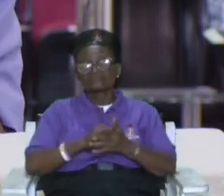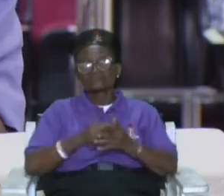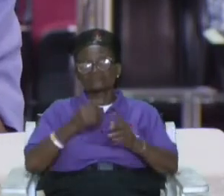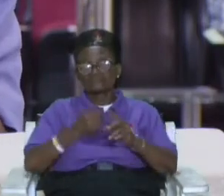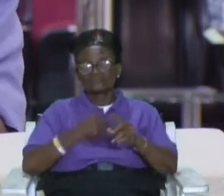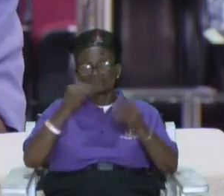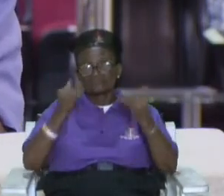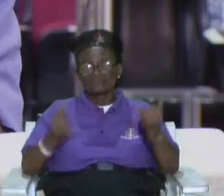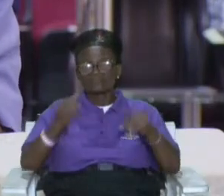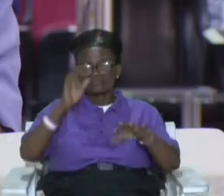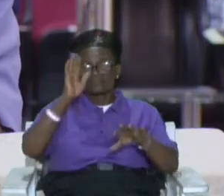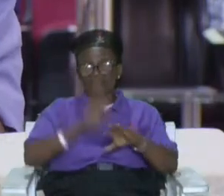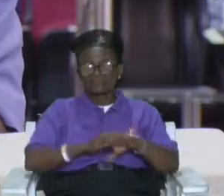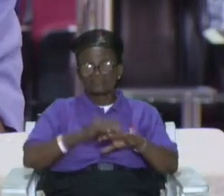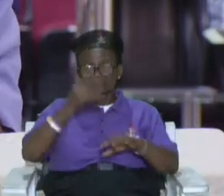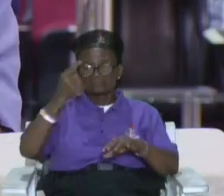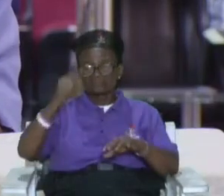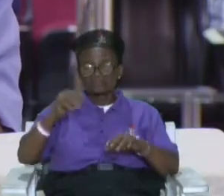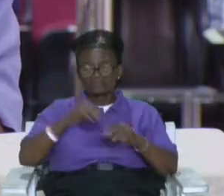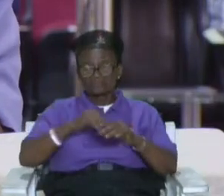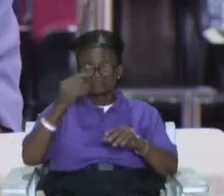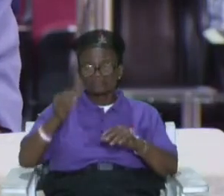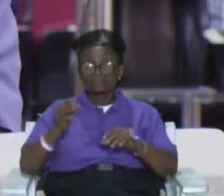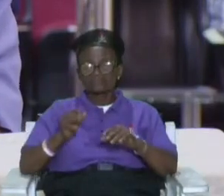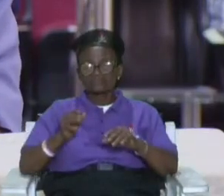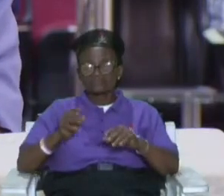in the very presence of your enemies,